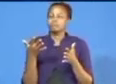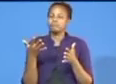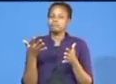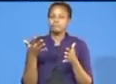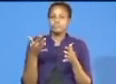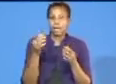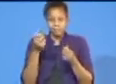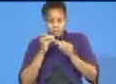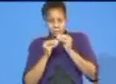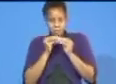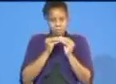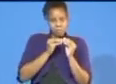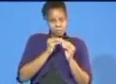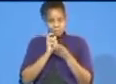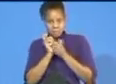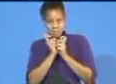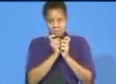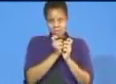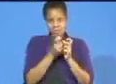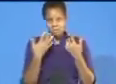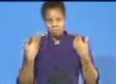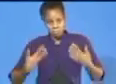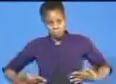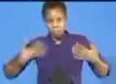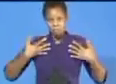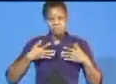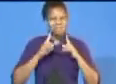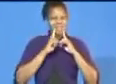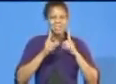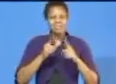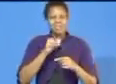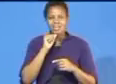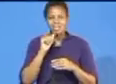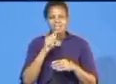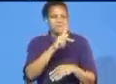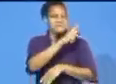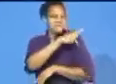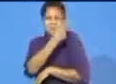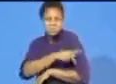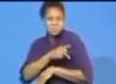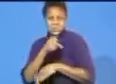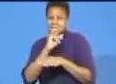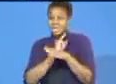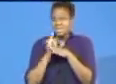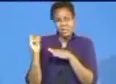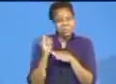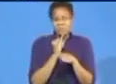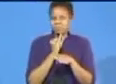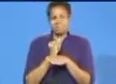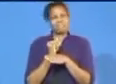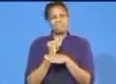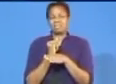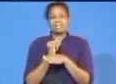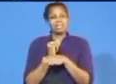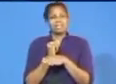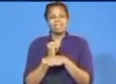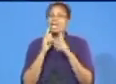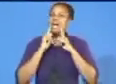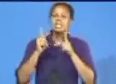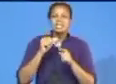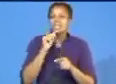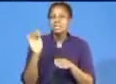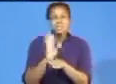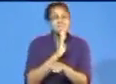or everywhere else. The answer is not in the pharmaceutical industry. The answer is not in the